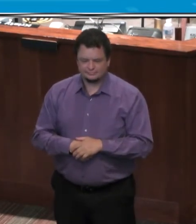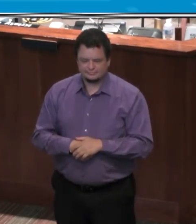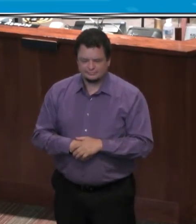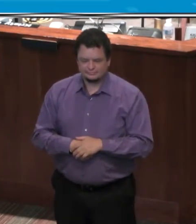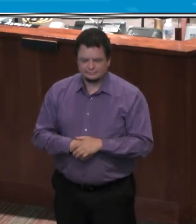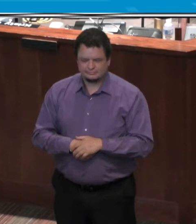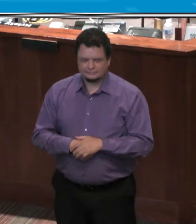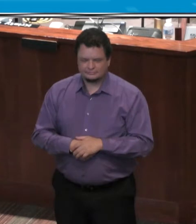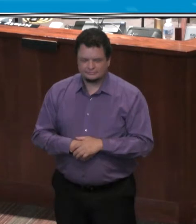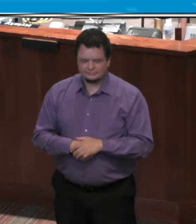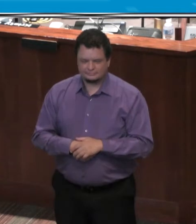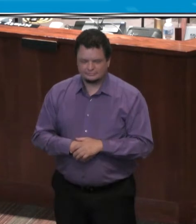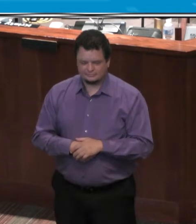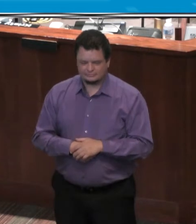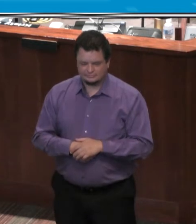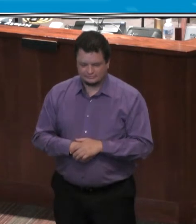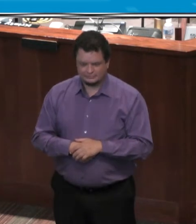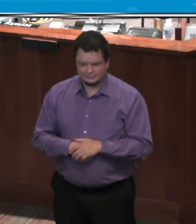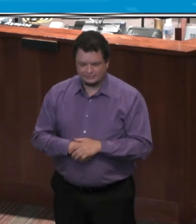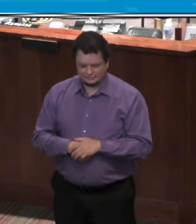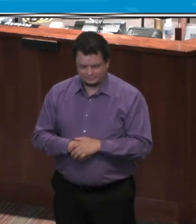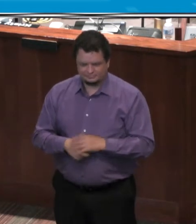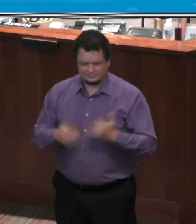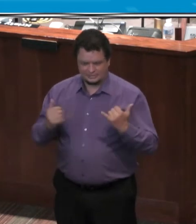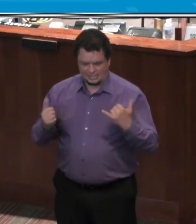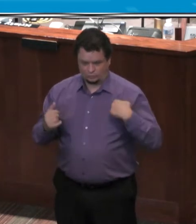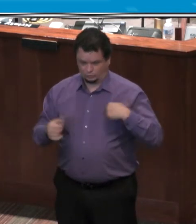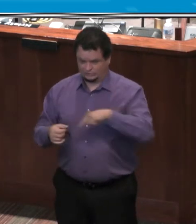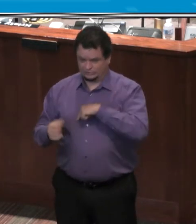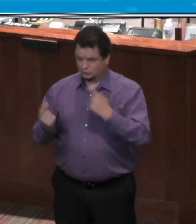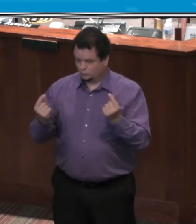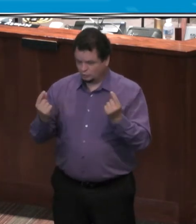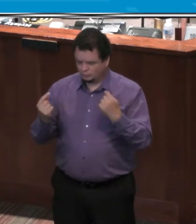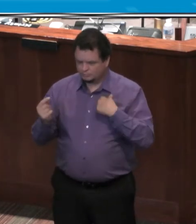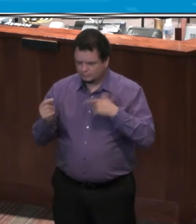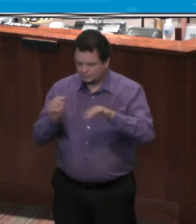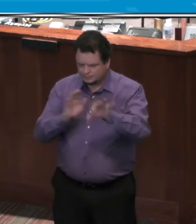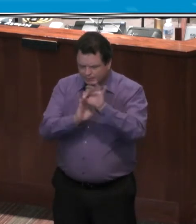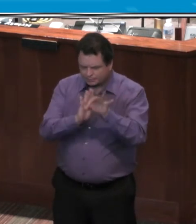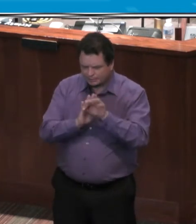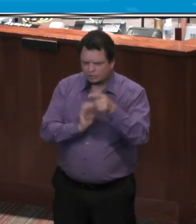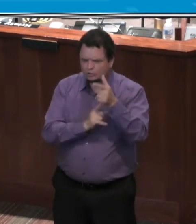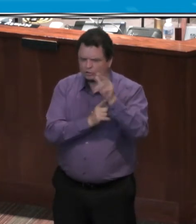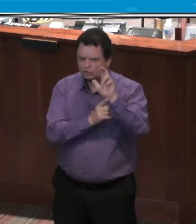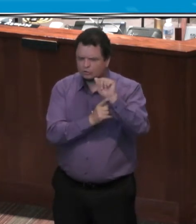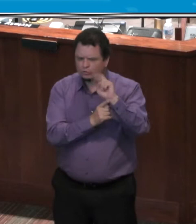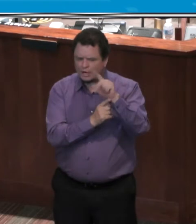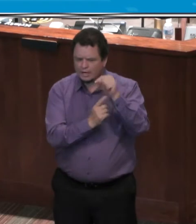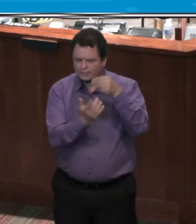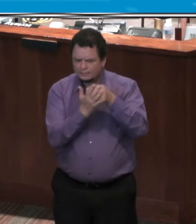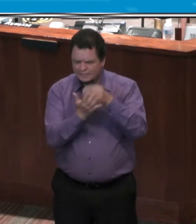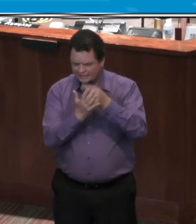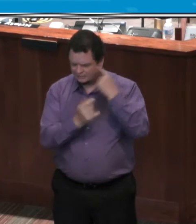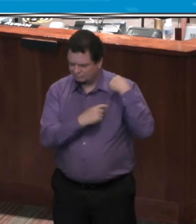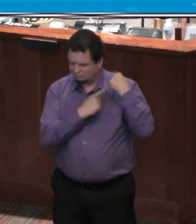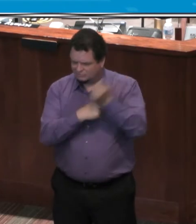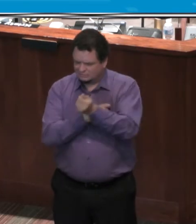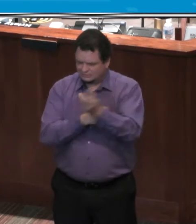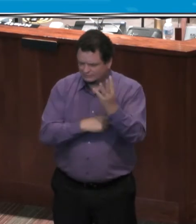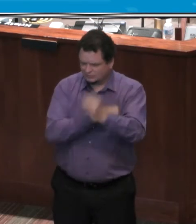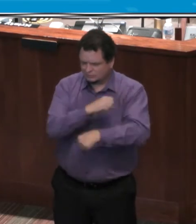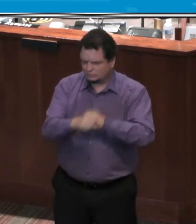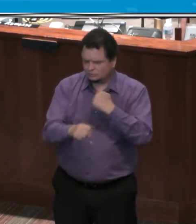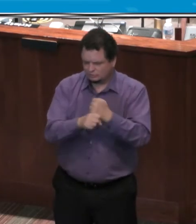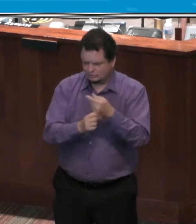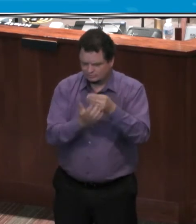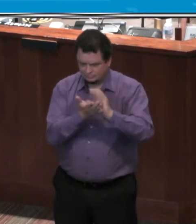this effort. We are now in the 4th year of that grant, and the timing seemed right to take a look at where